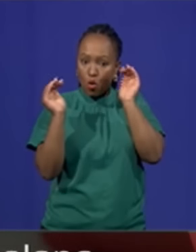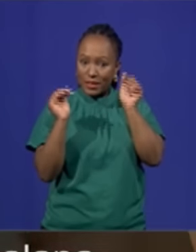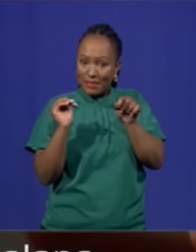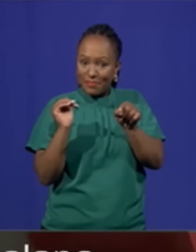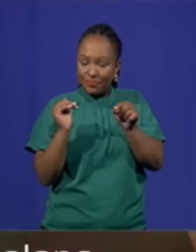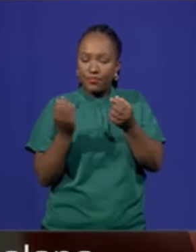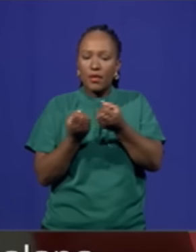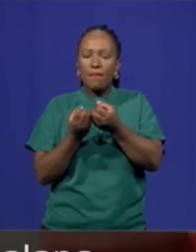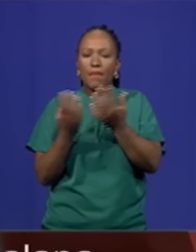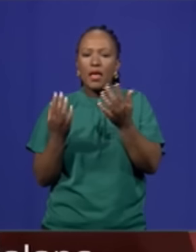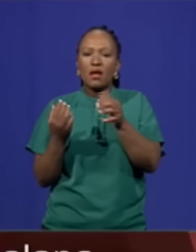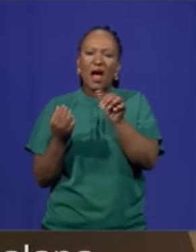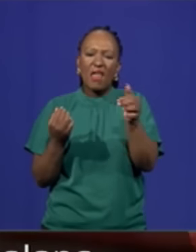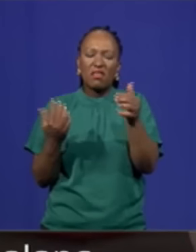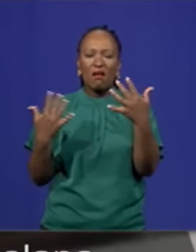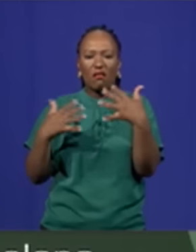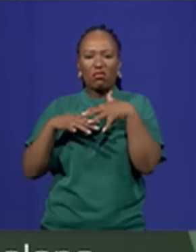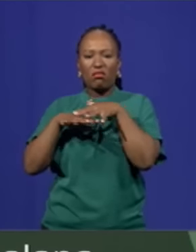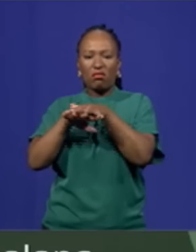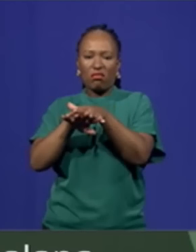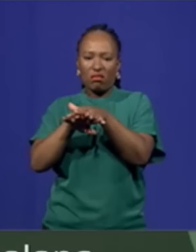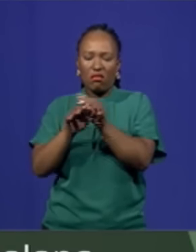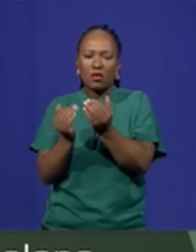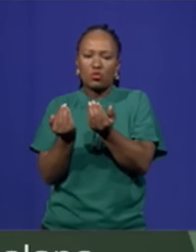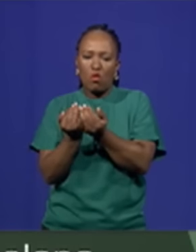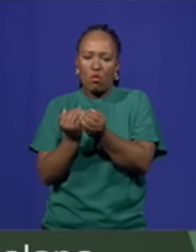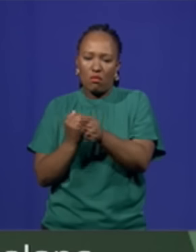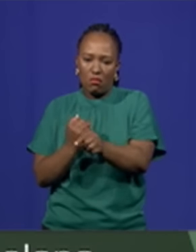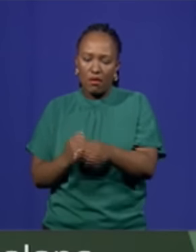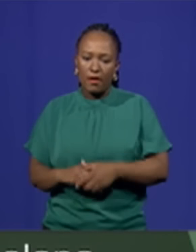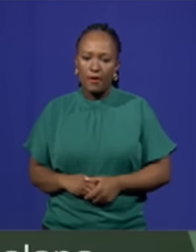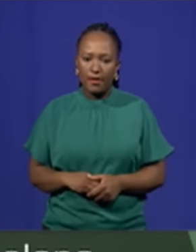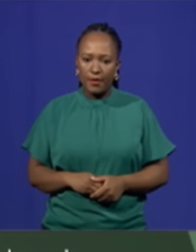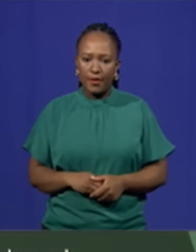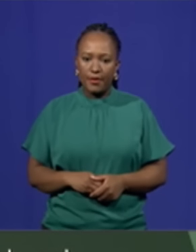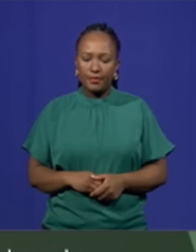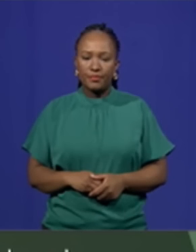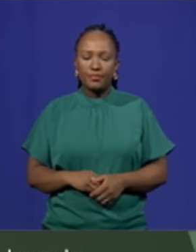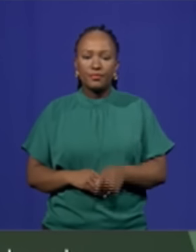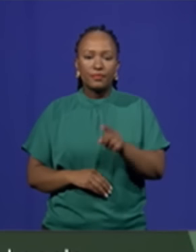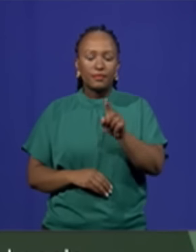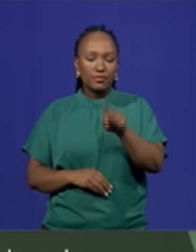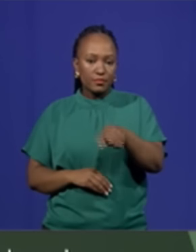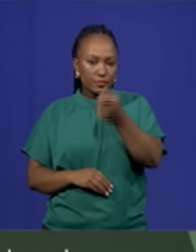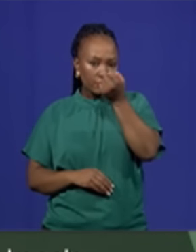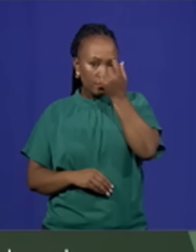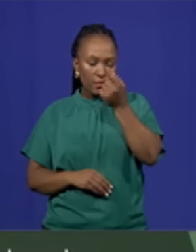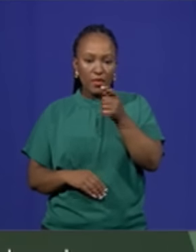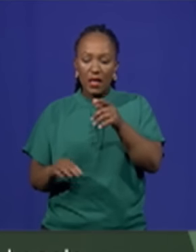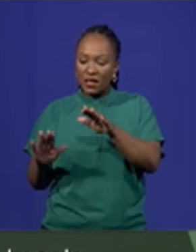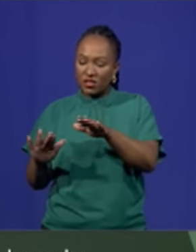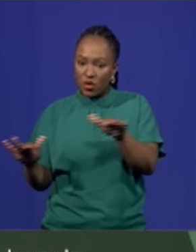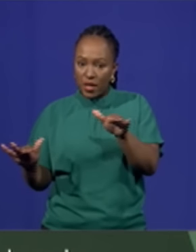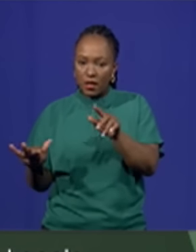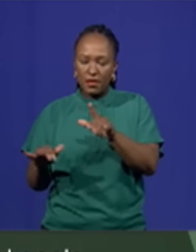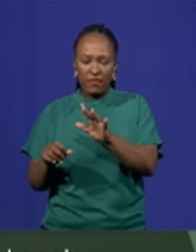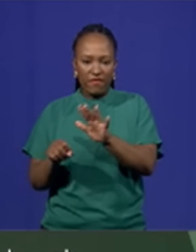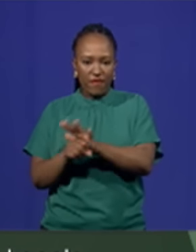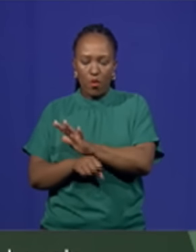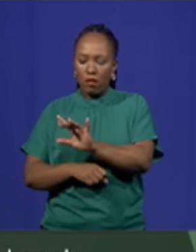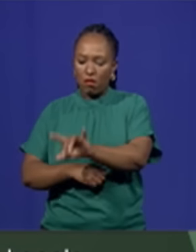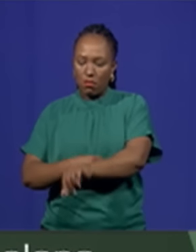bona ba tsena dikolo tsa botlhe. We must understand that children need to be supported fully when they go